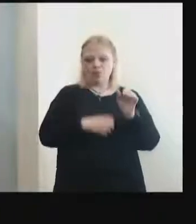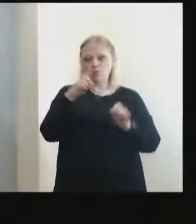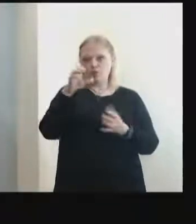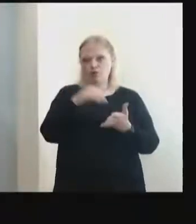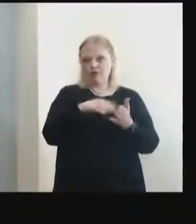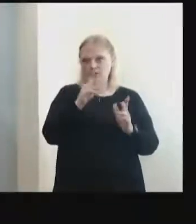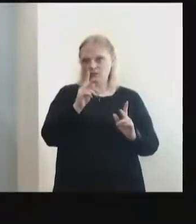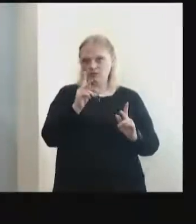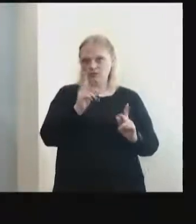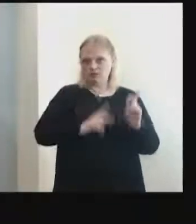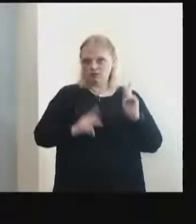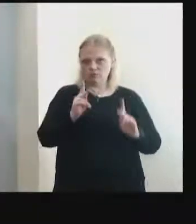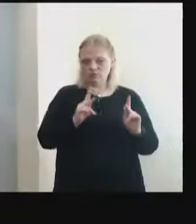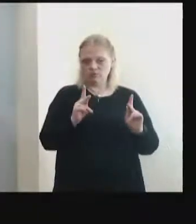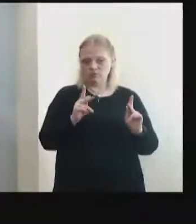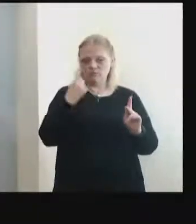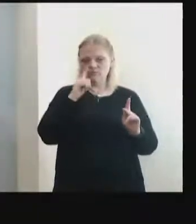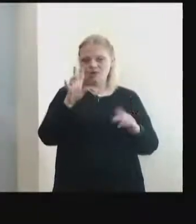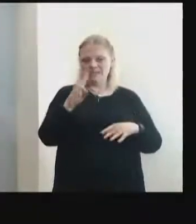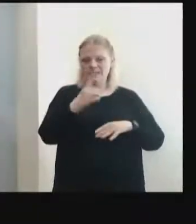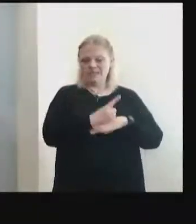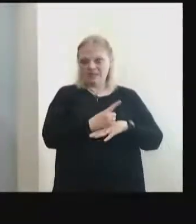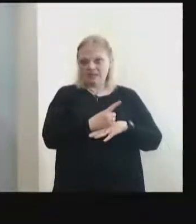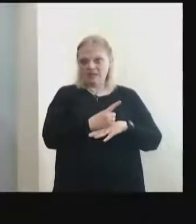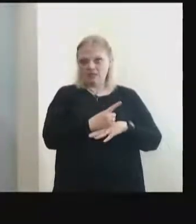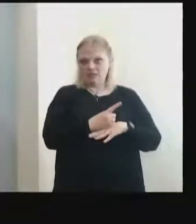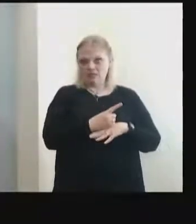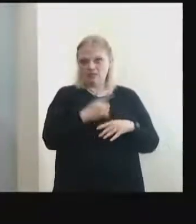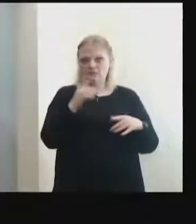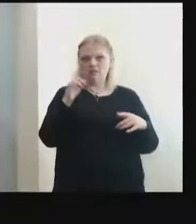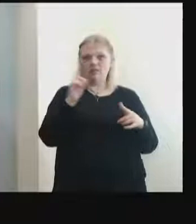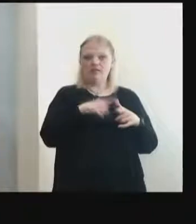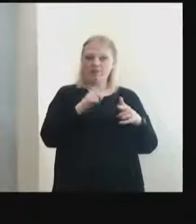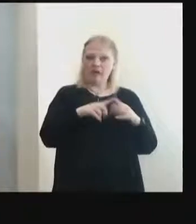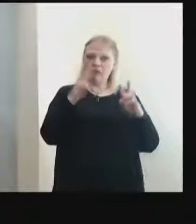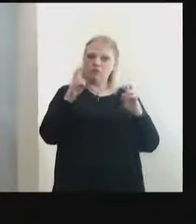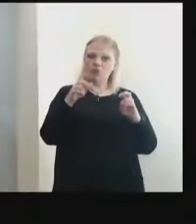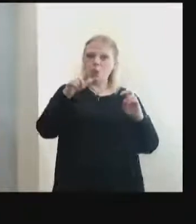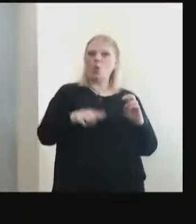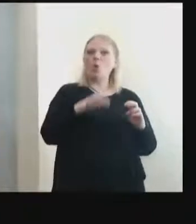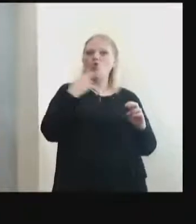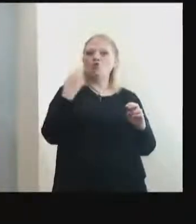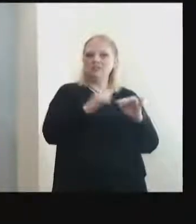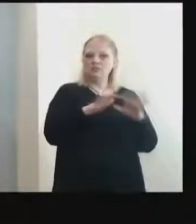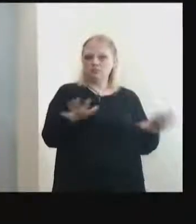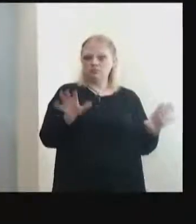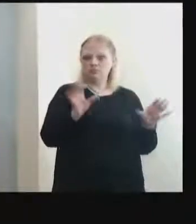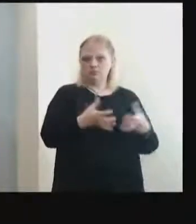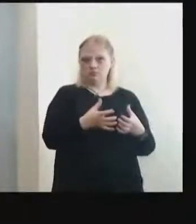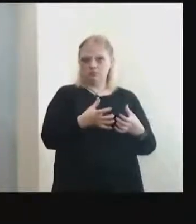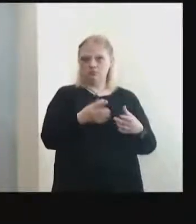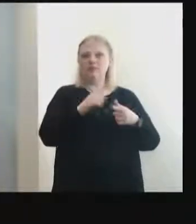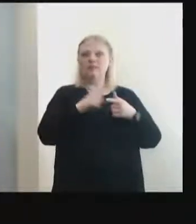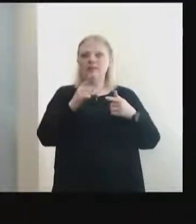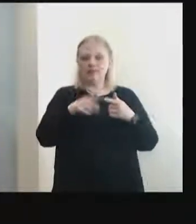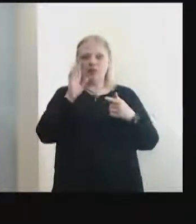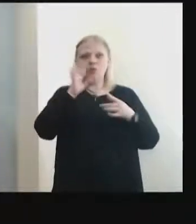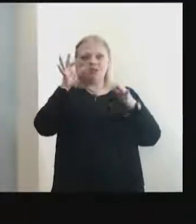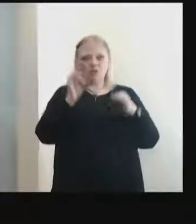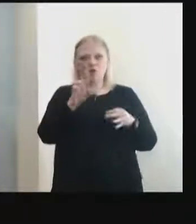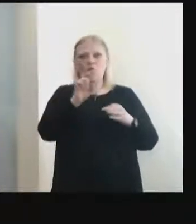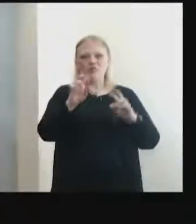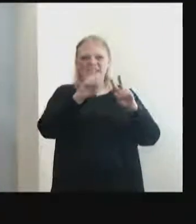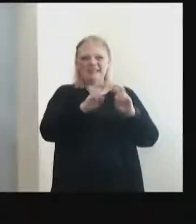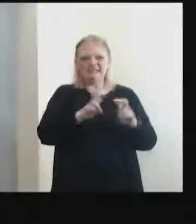population per over a 7-day period, because then we'll be in a lower risk transmission category, and then we will definitely reassess.